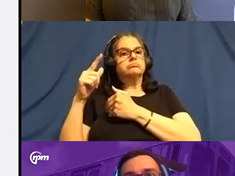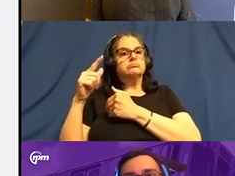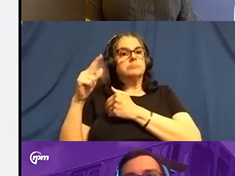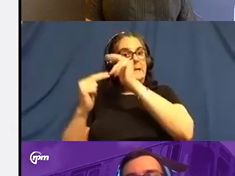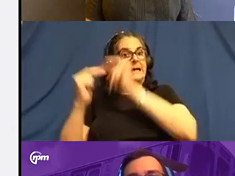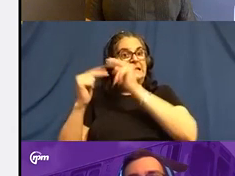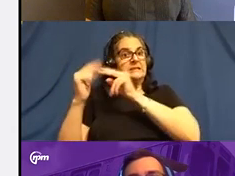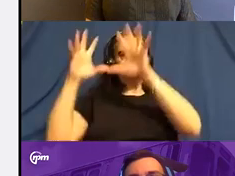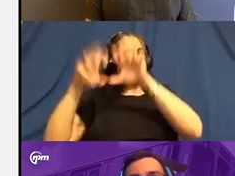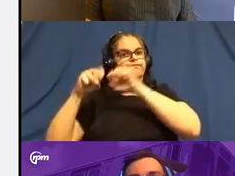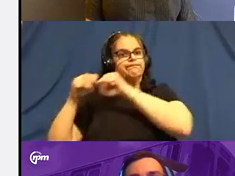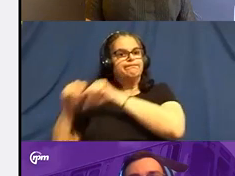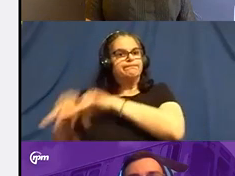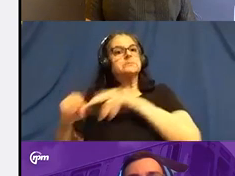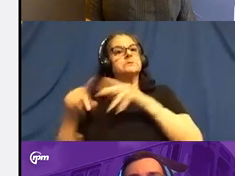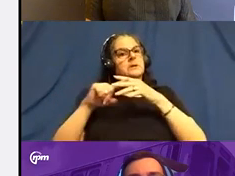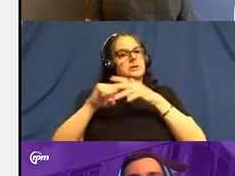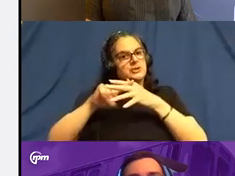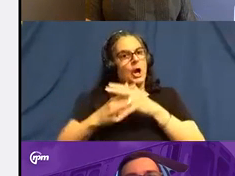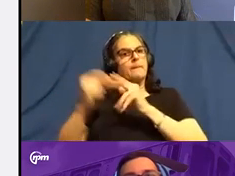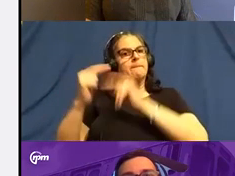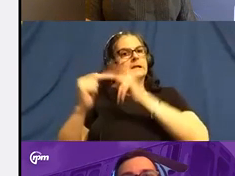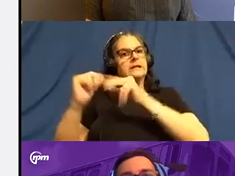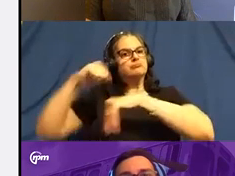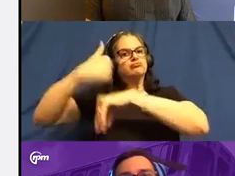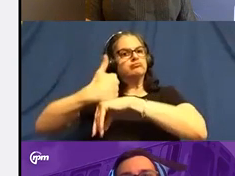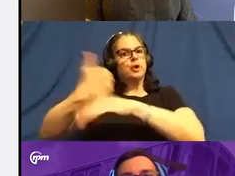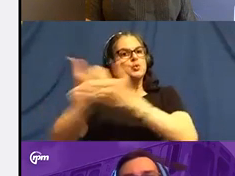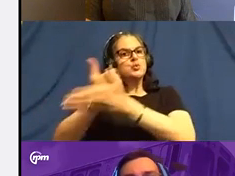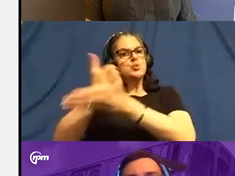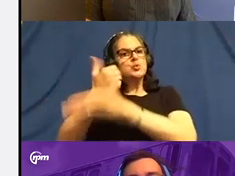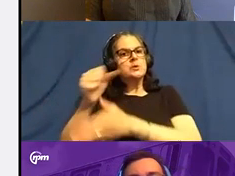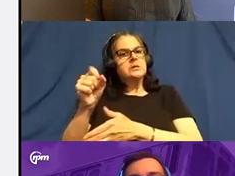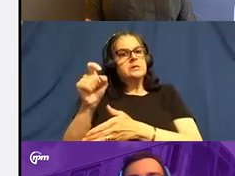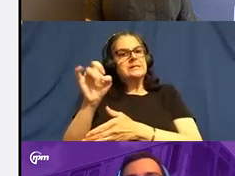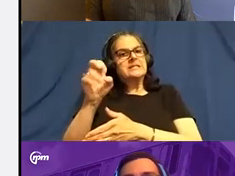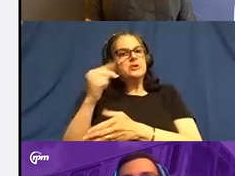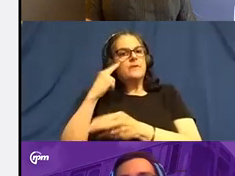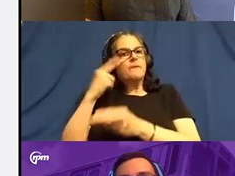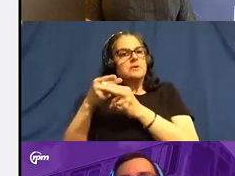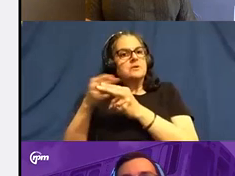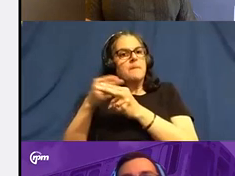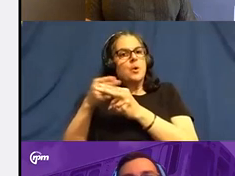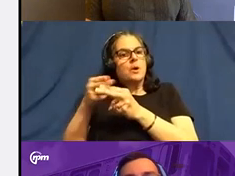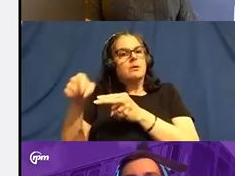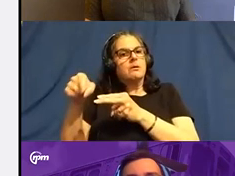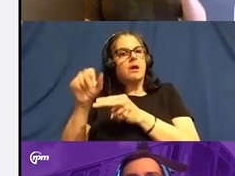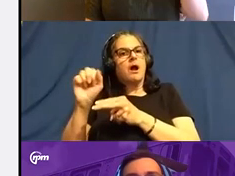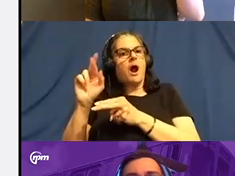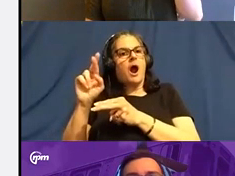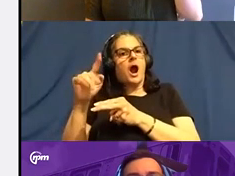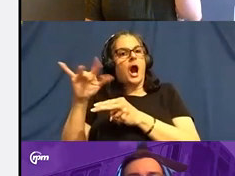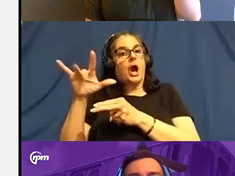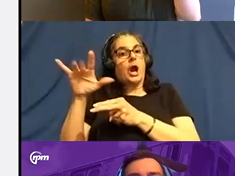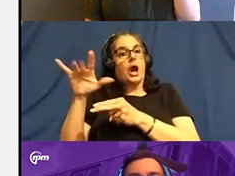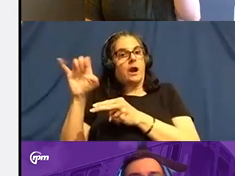stations that will provide access at Bryn Mawr and Argyle. What we're really going to focus on today is the Thorndale interlocking